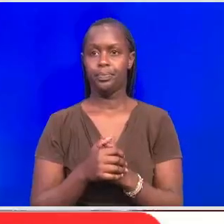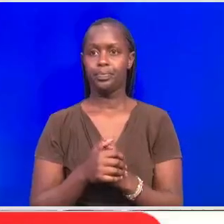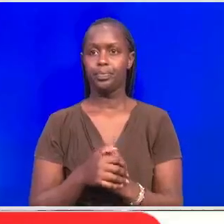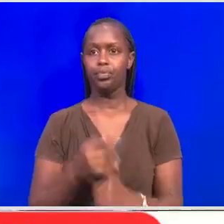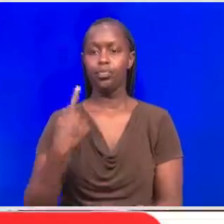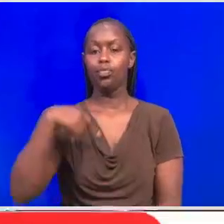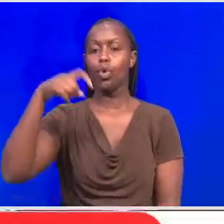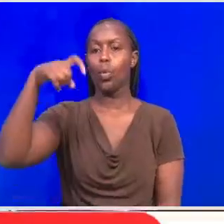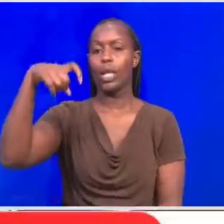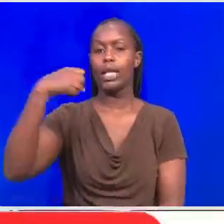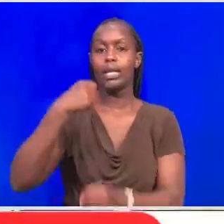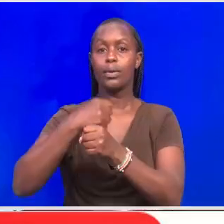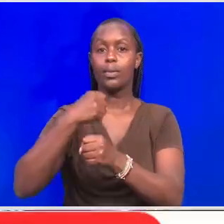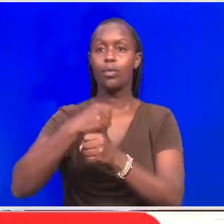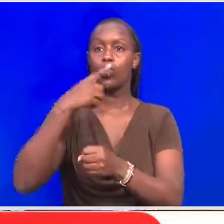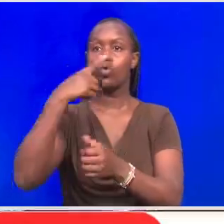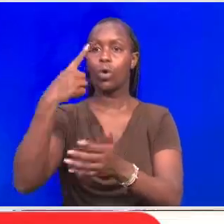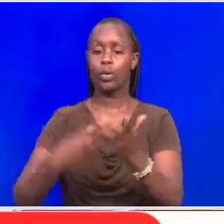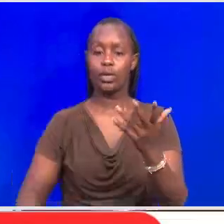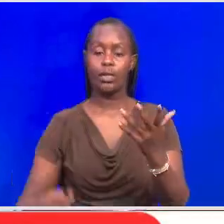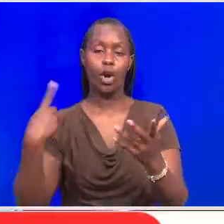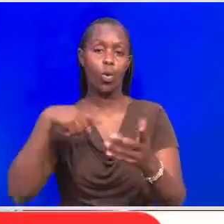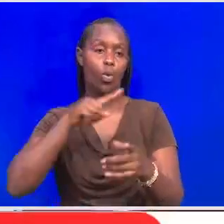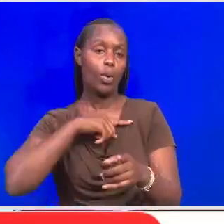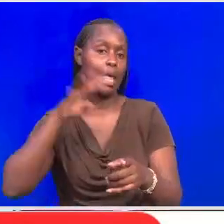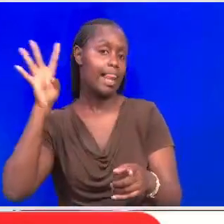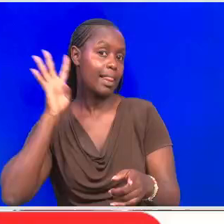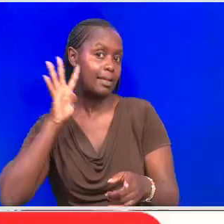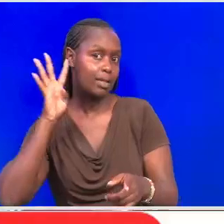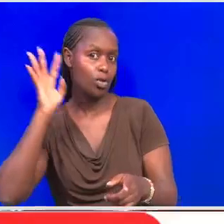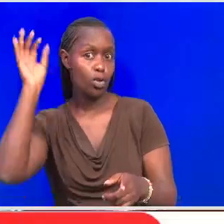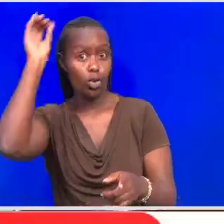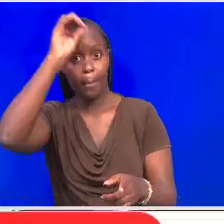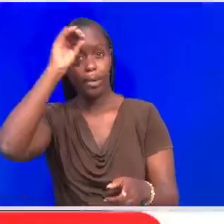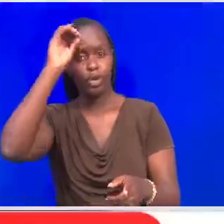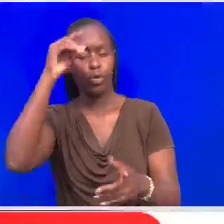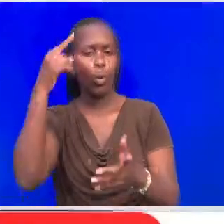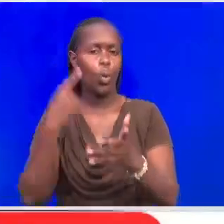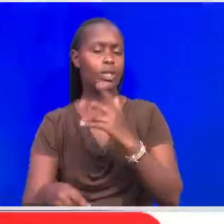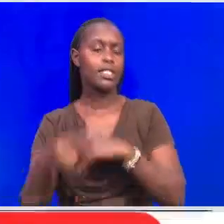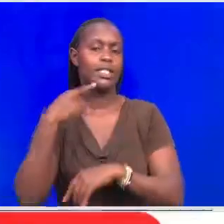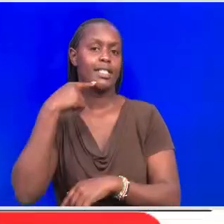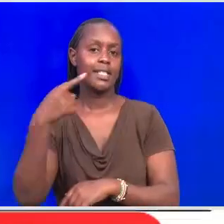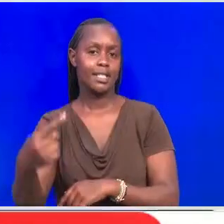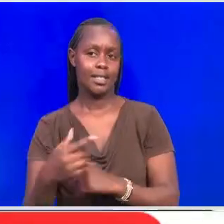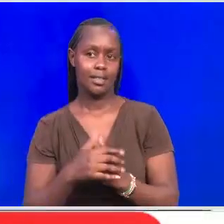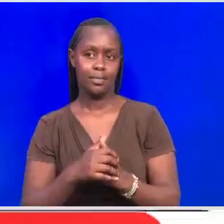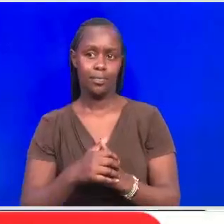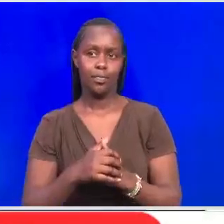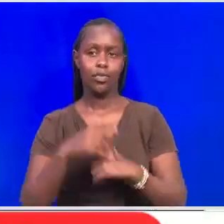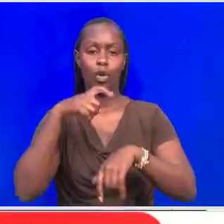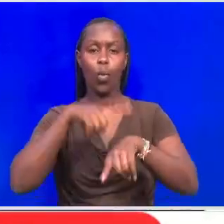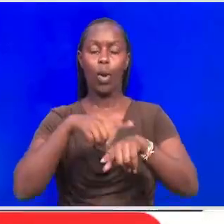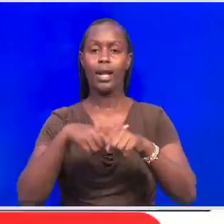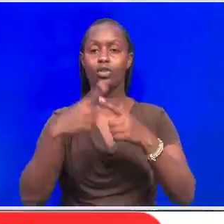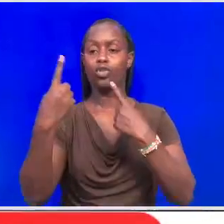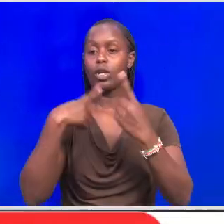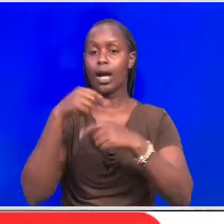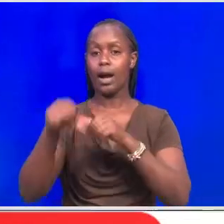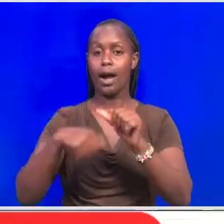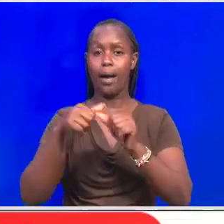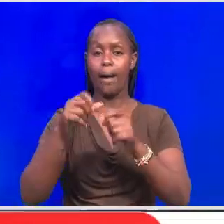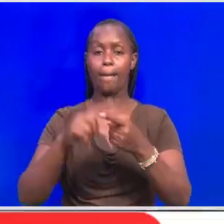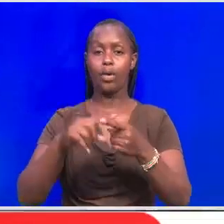We need to ensure that we listen to the population and what they are saying. Akizungumzia masuala ya kutoza ushuru kwa